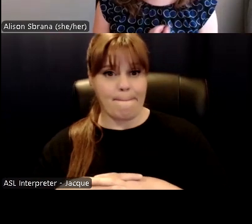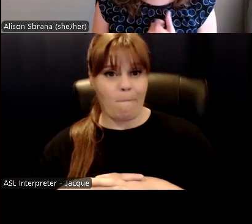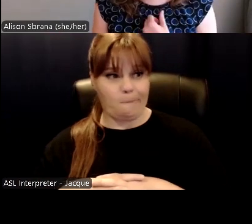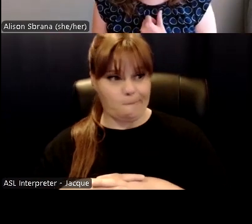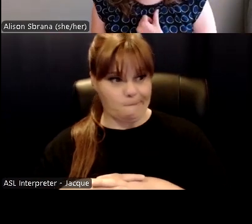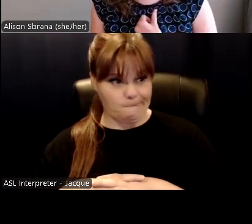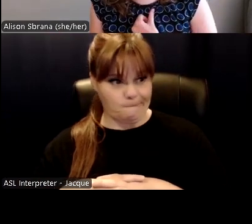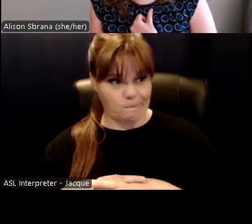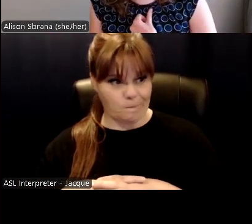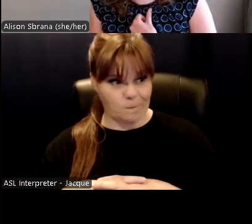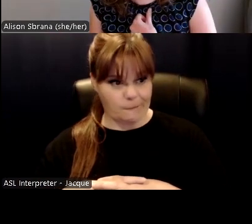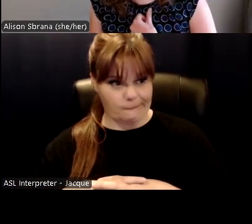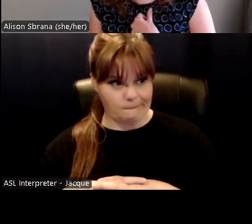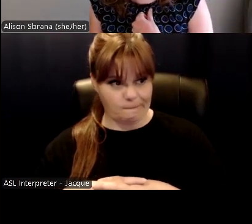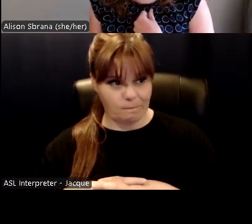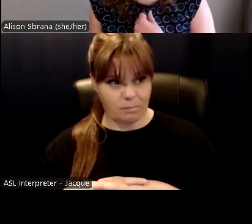Next slide, please.